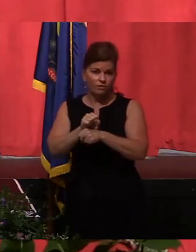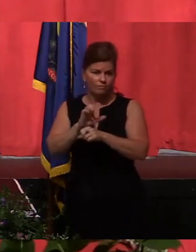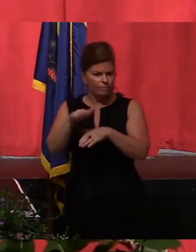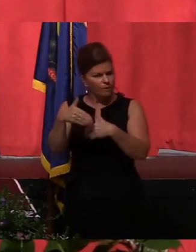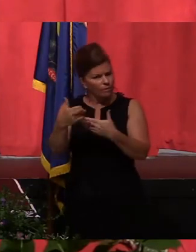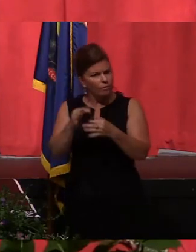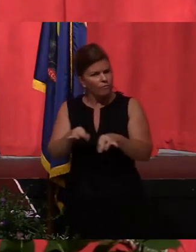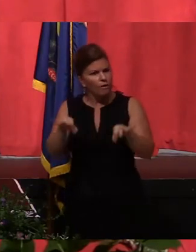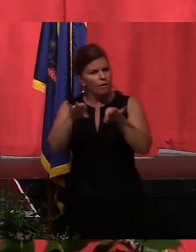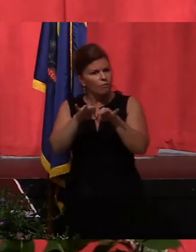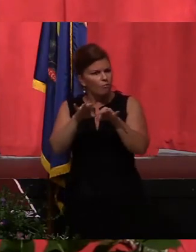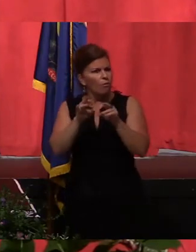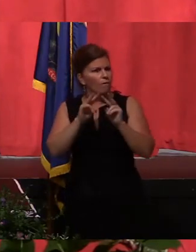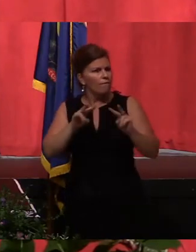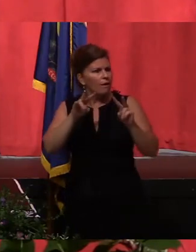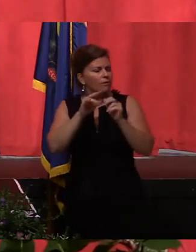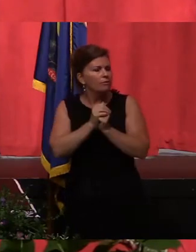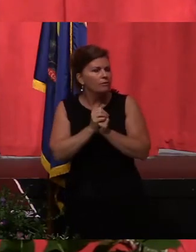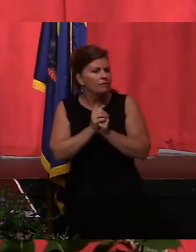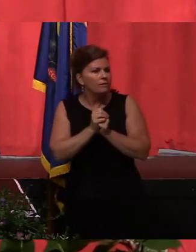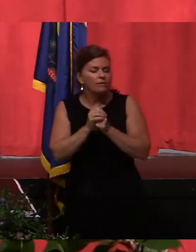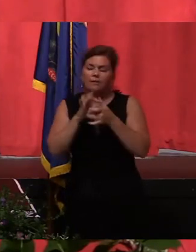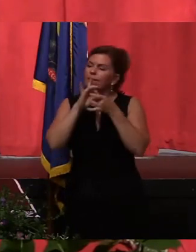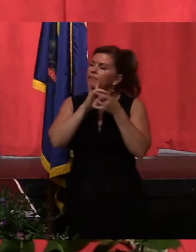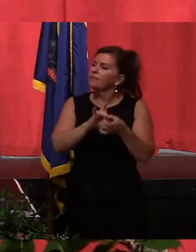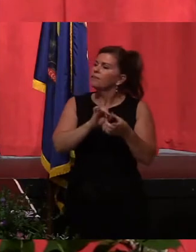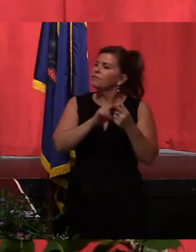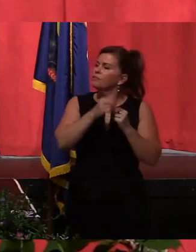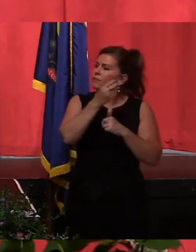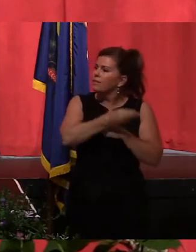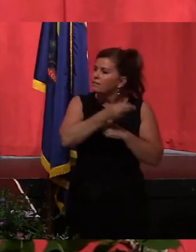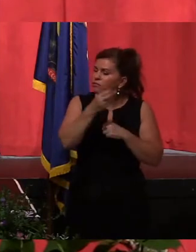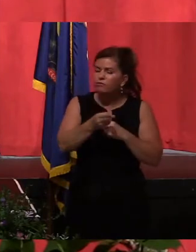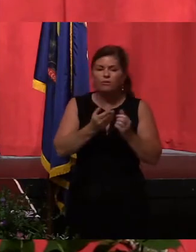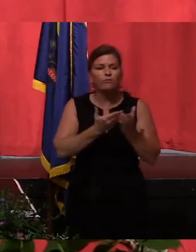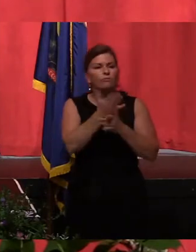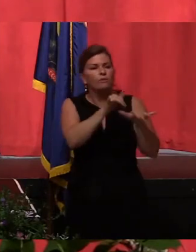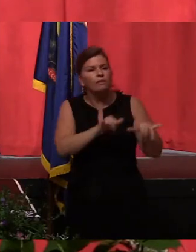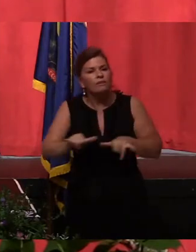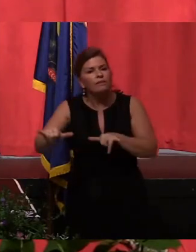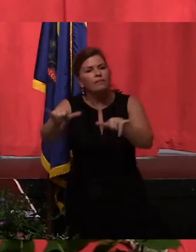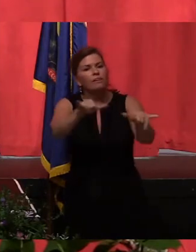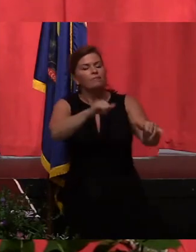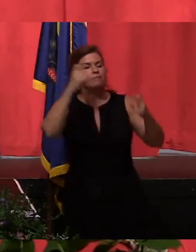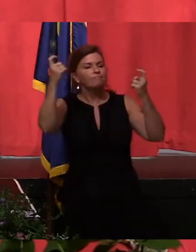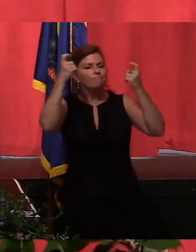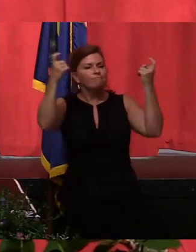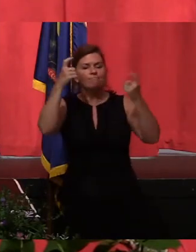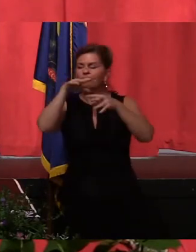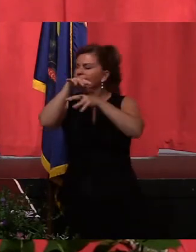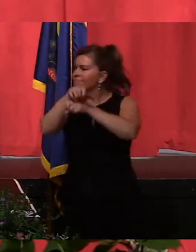community. Traditions connect us to history through common celebrations and familiar routines.